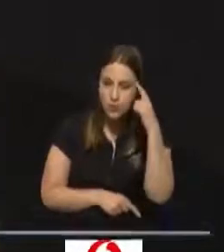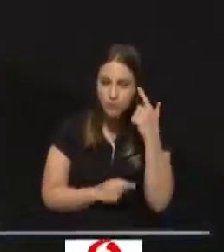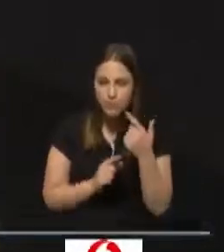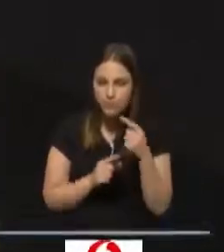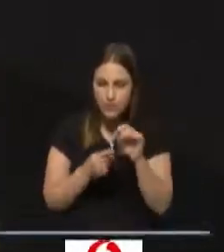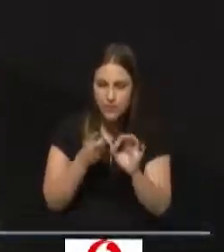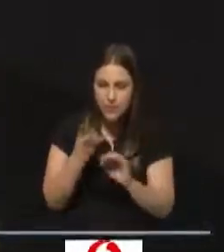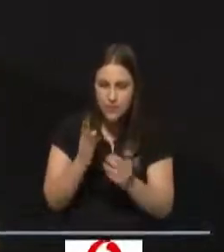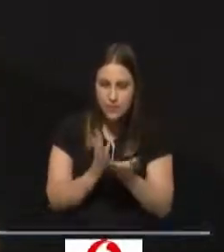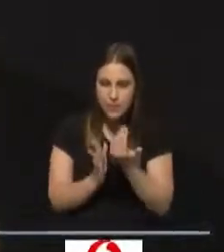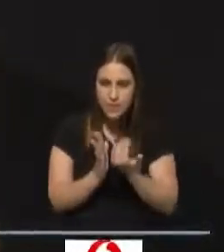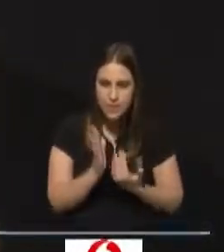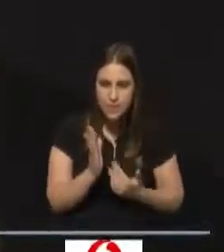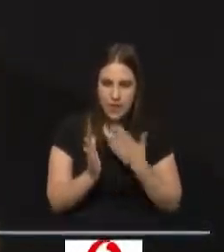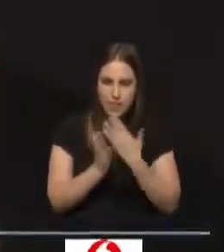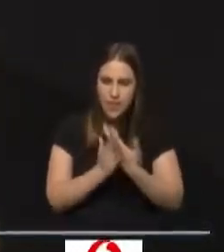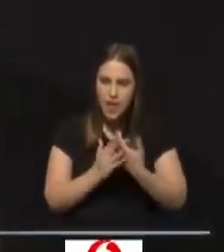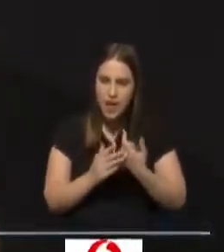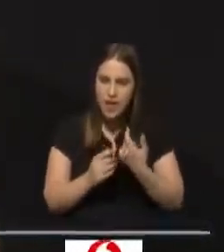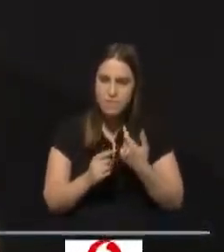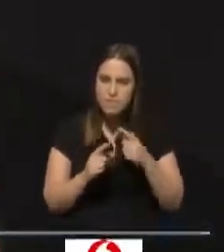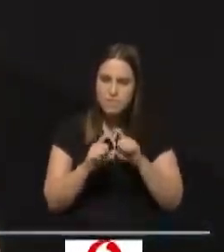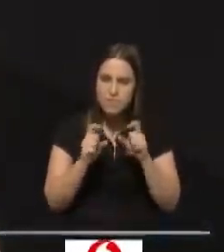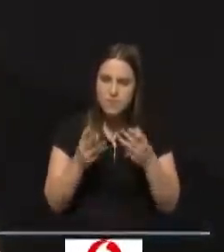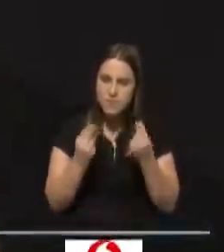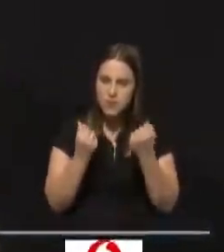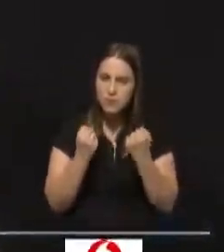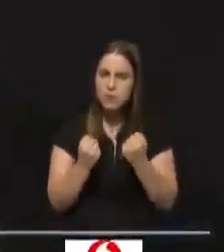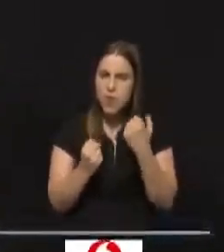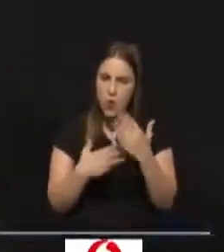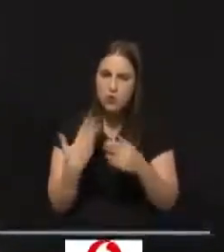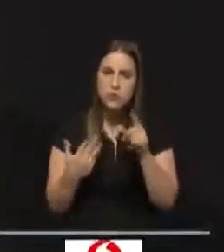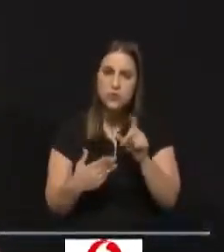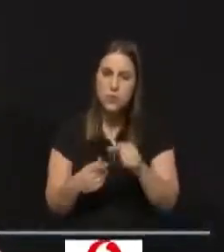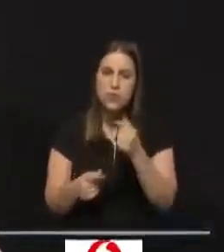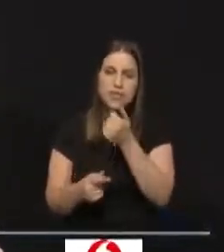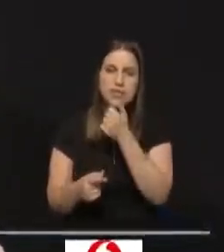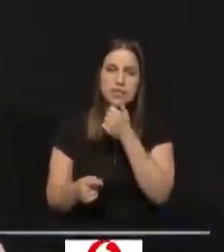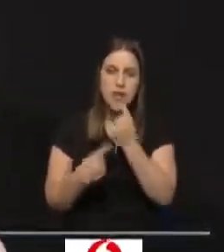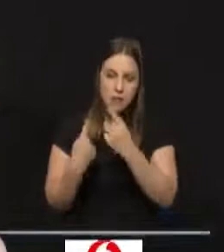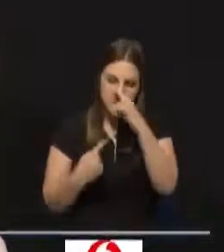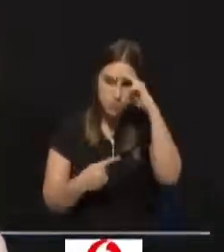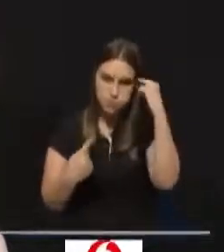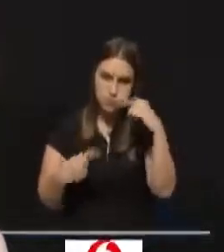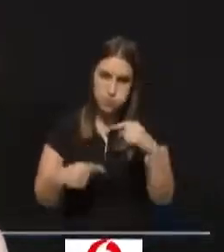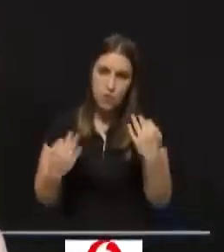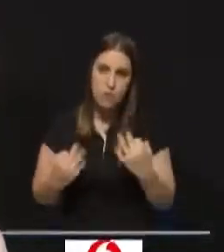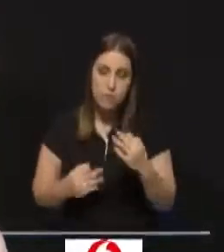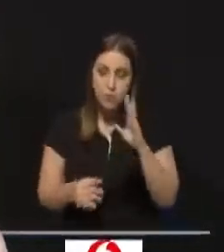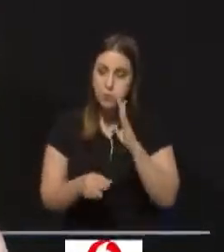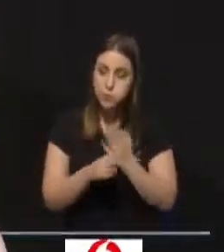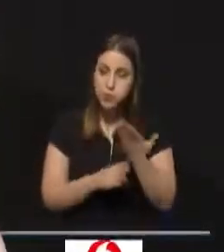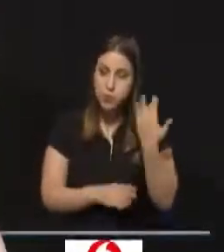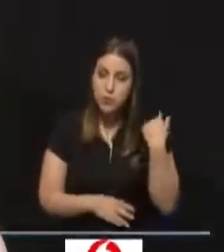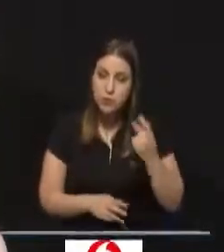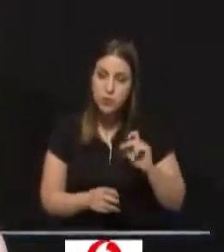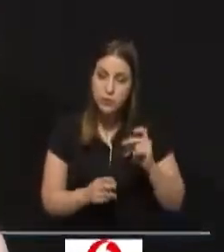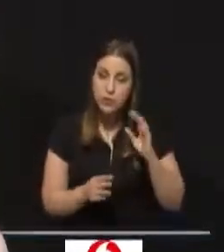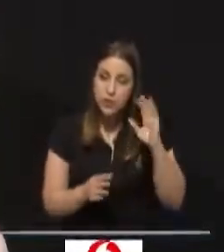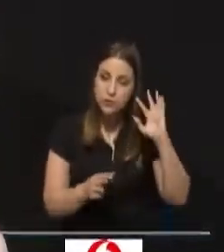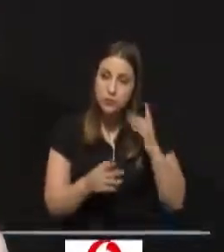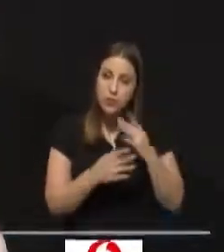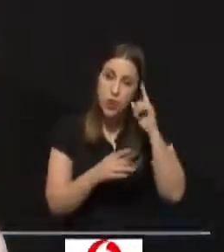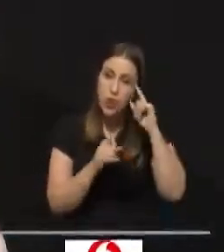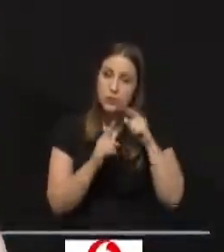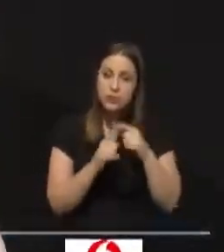There are some factors that make companies more resilient. Obviously, we've made some very difficult decisions in the last